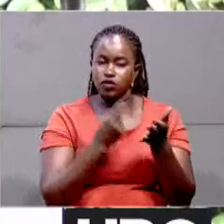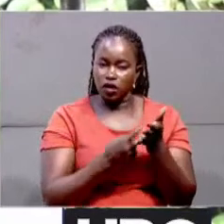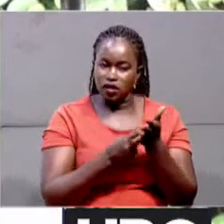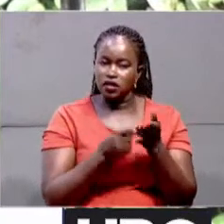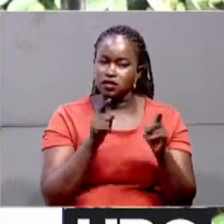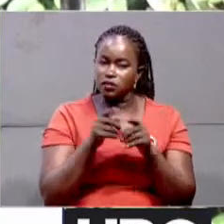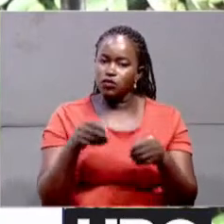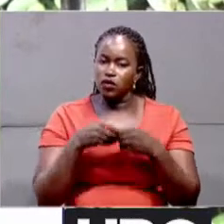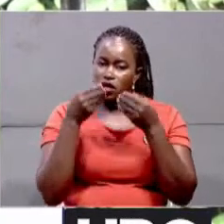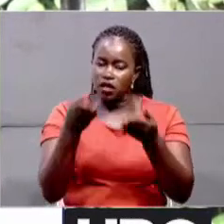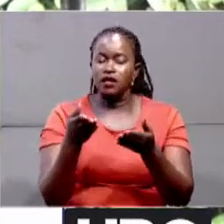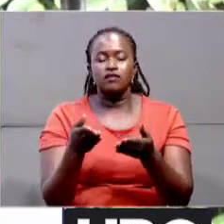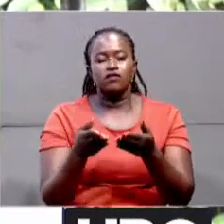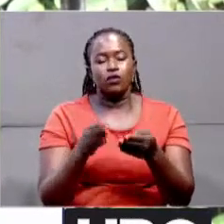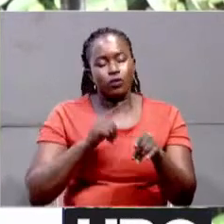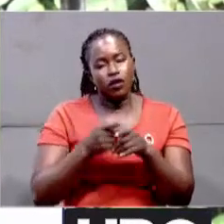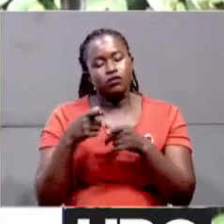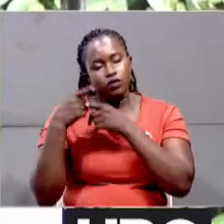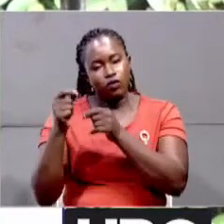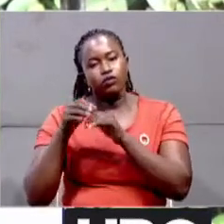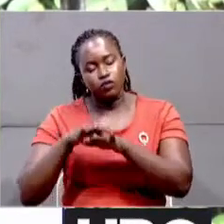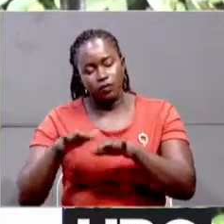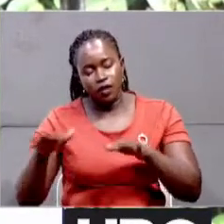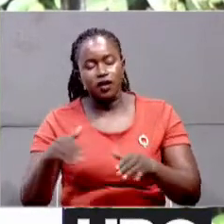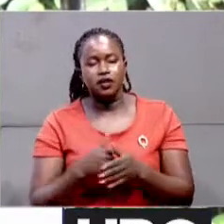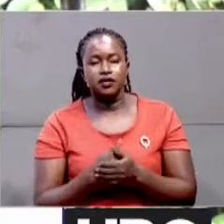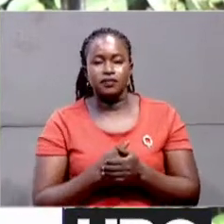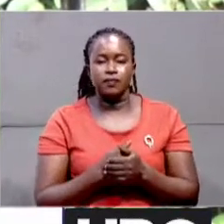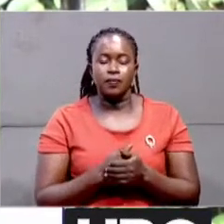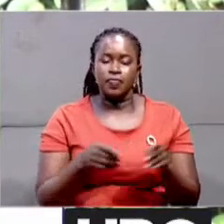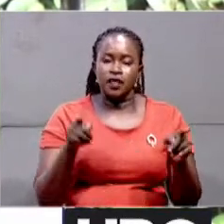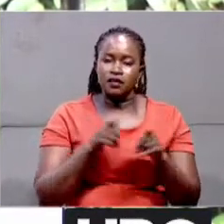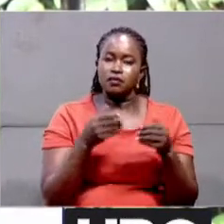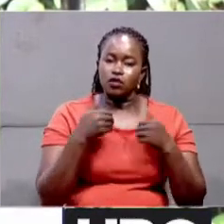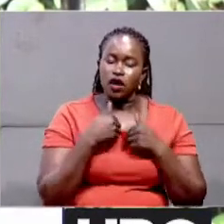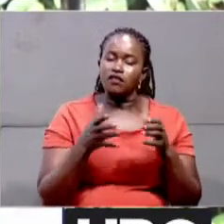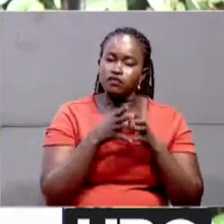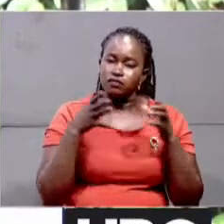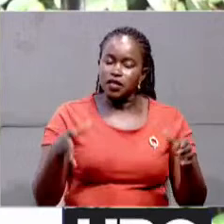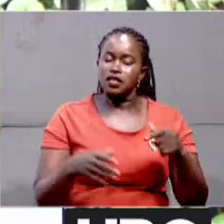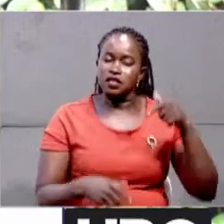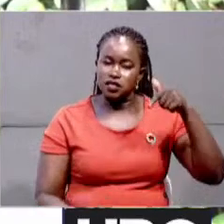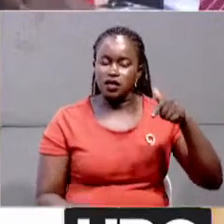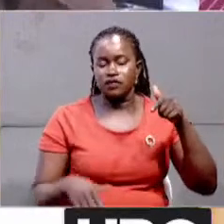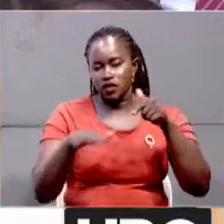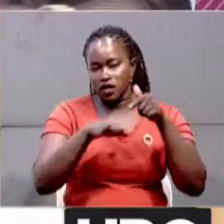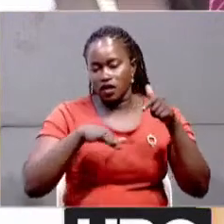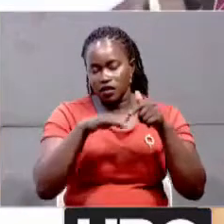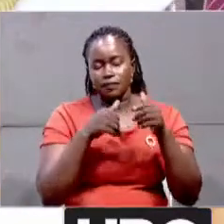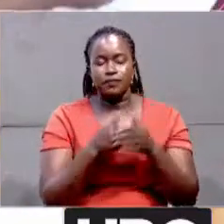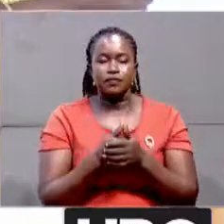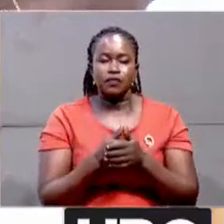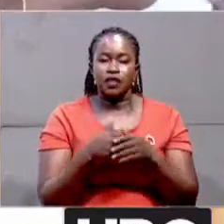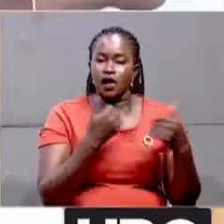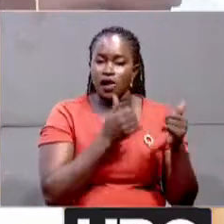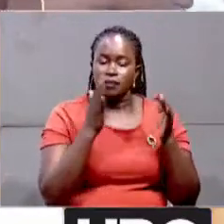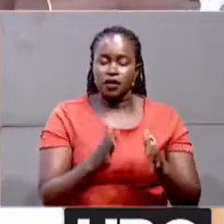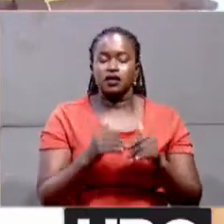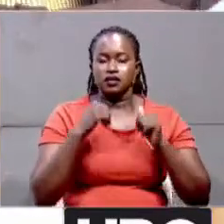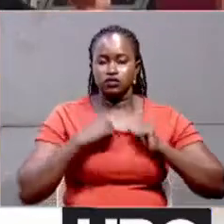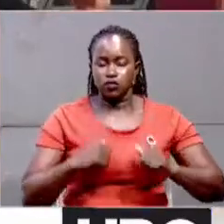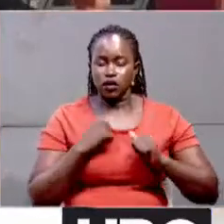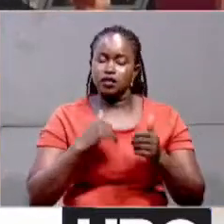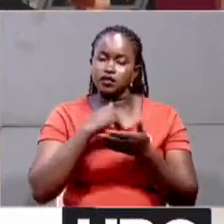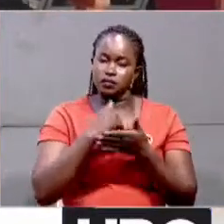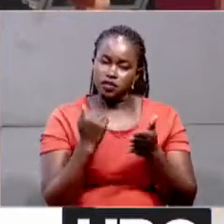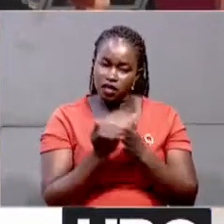a market. We will replicate this in 7 areas once this one takes off in June. Players in the tourism